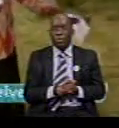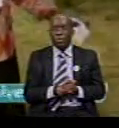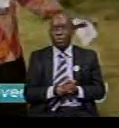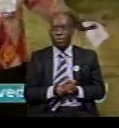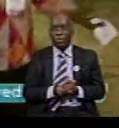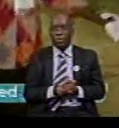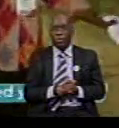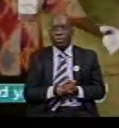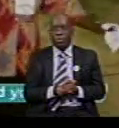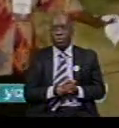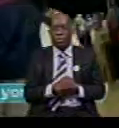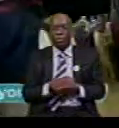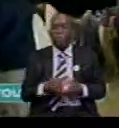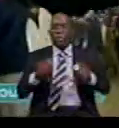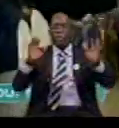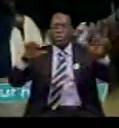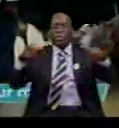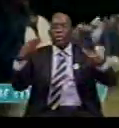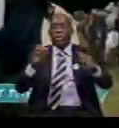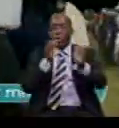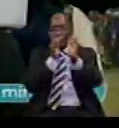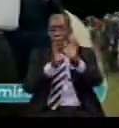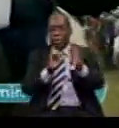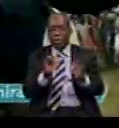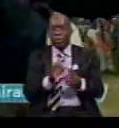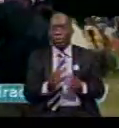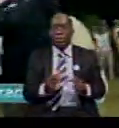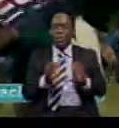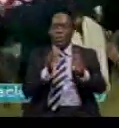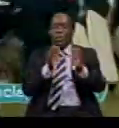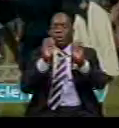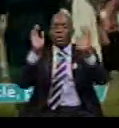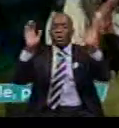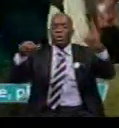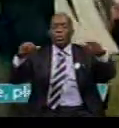Showers of blessing. Showers of blessing.